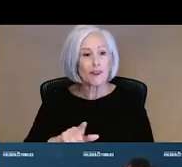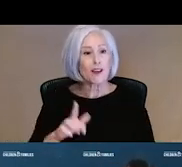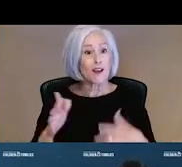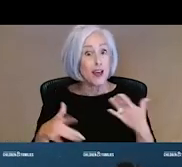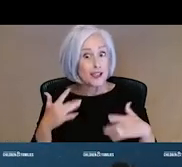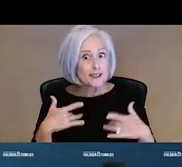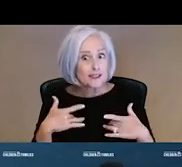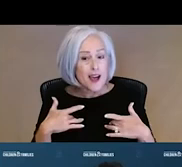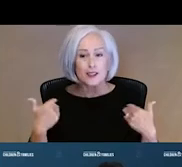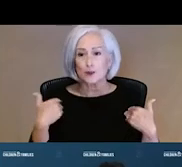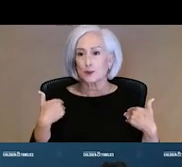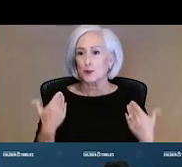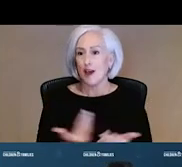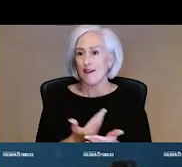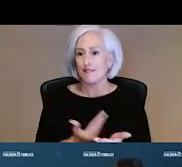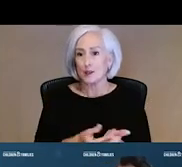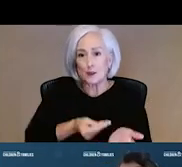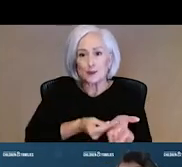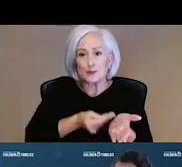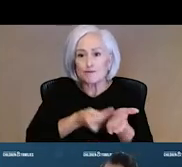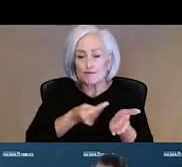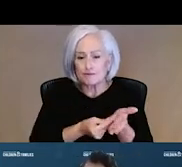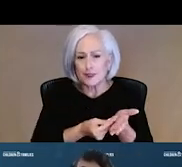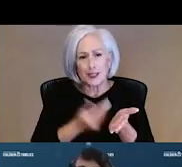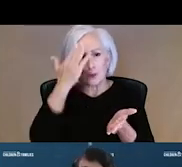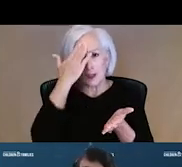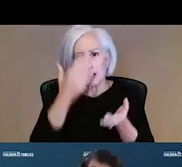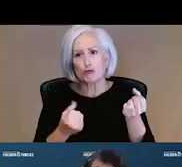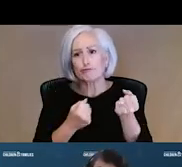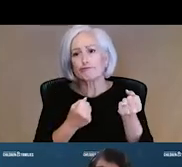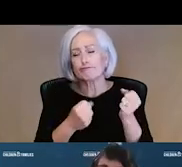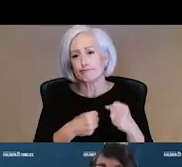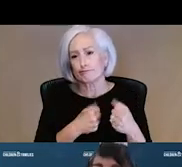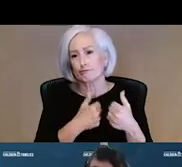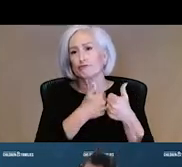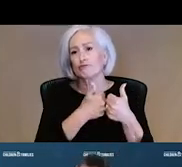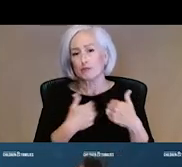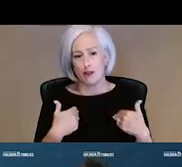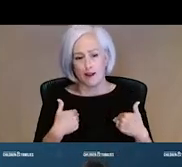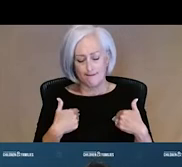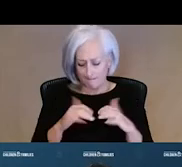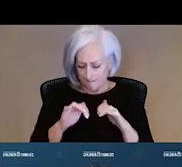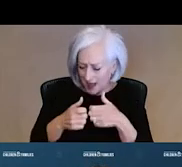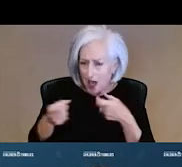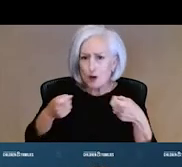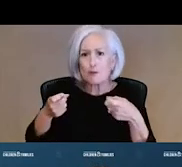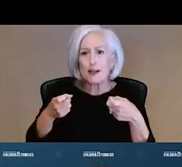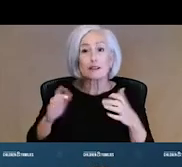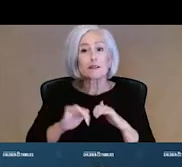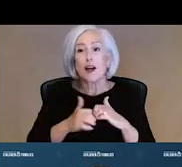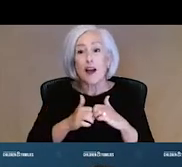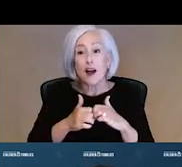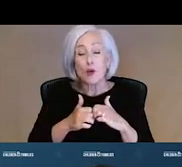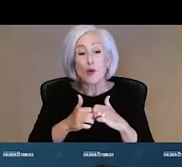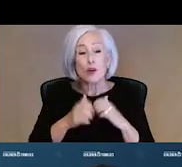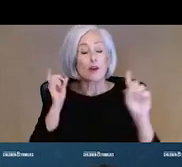can also come with lots of challenges, particularly around the financial aspect of managing these funds. Our goal is to partner with you to help